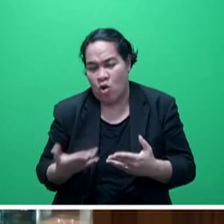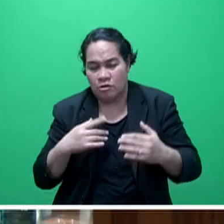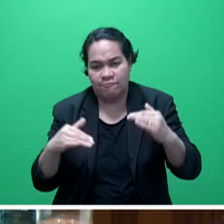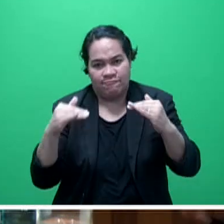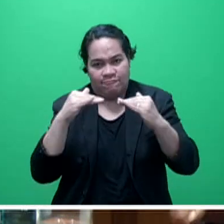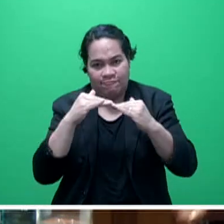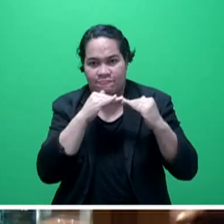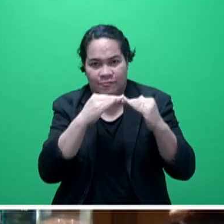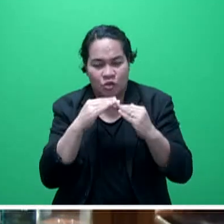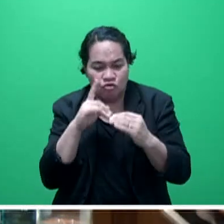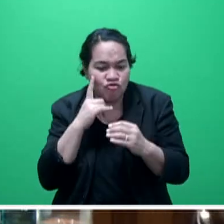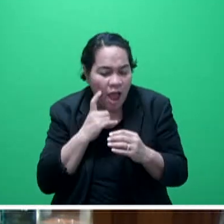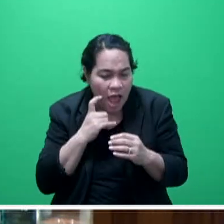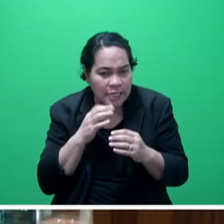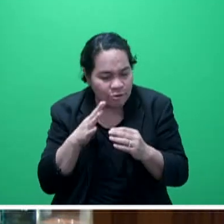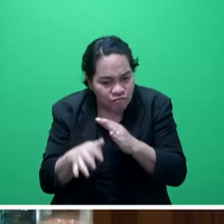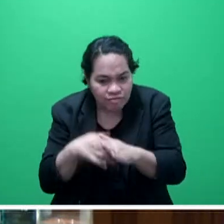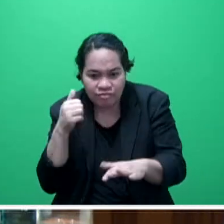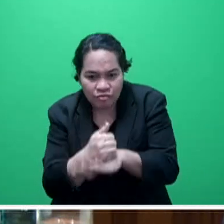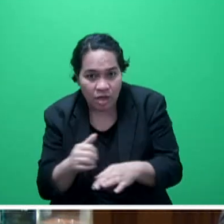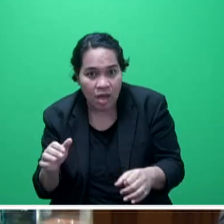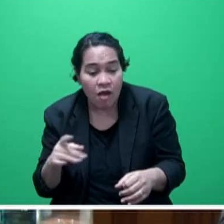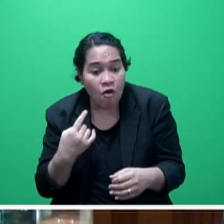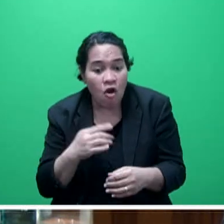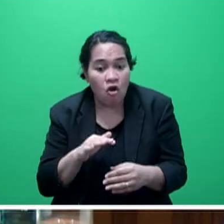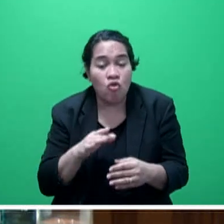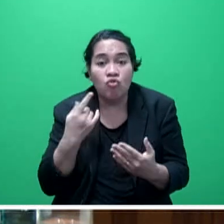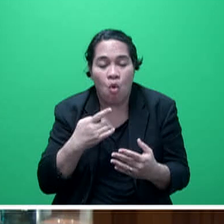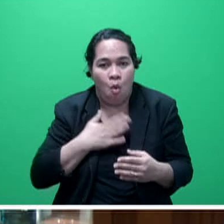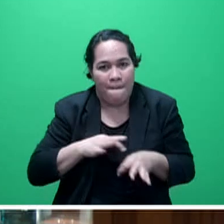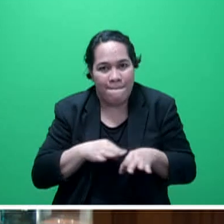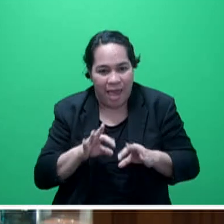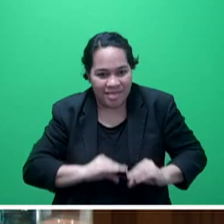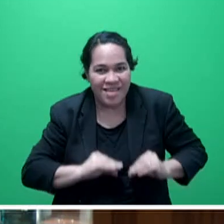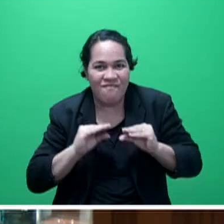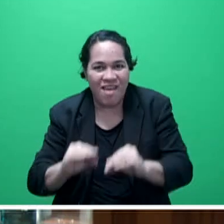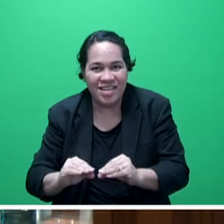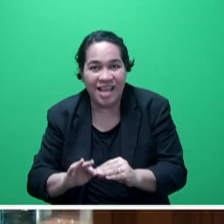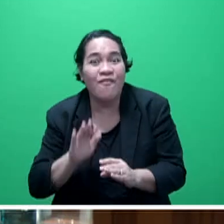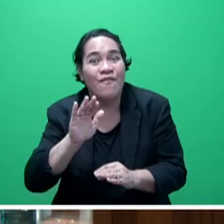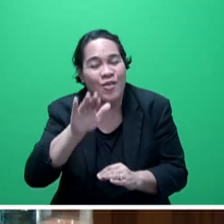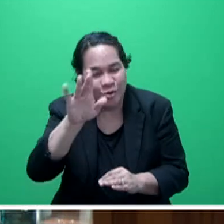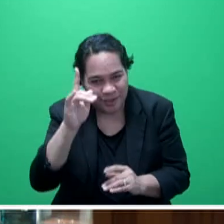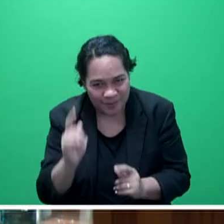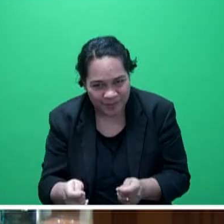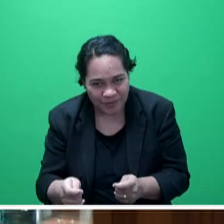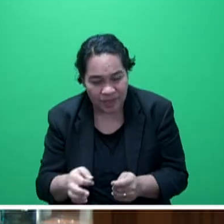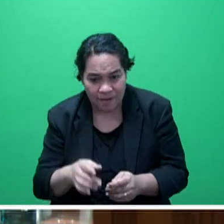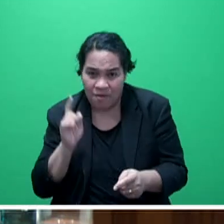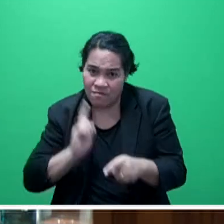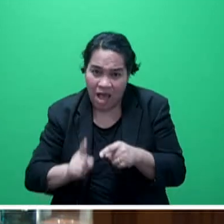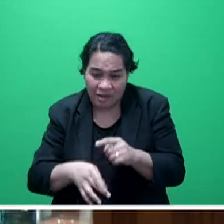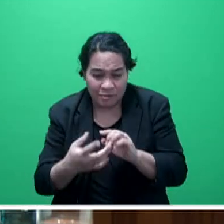planning, giving greater certainty to current and future investment. To implement faster turnaround times